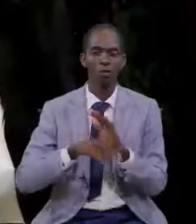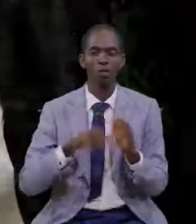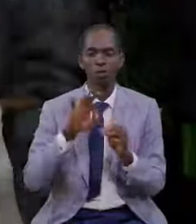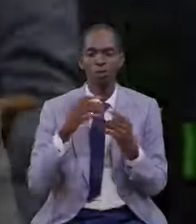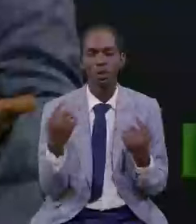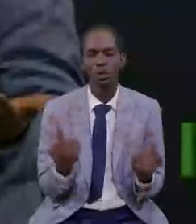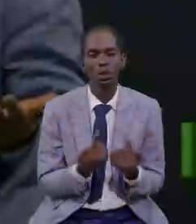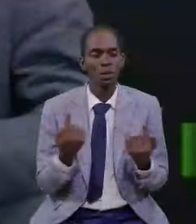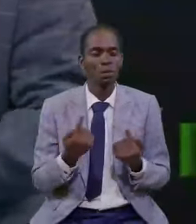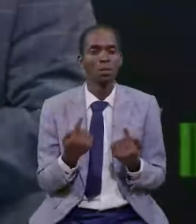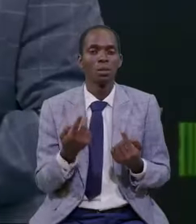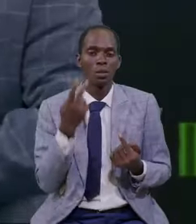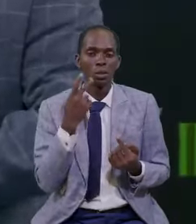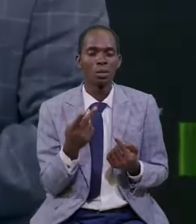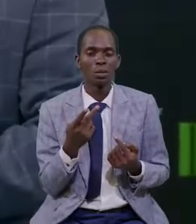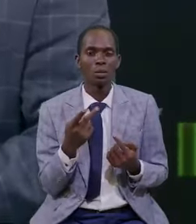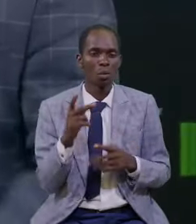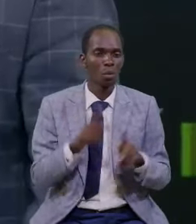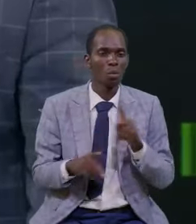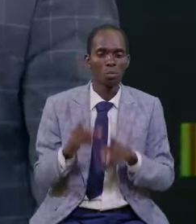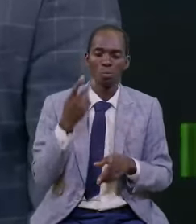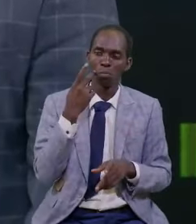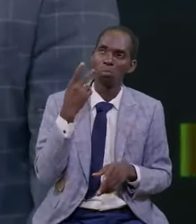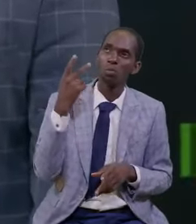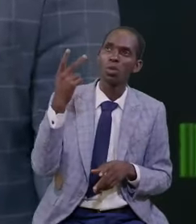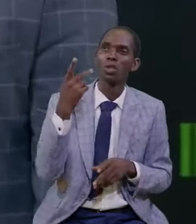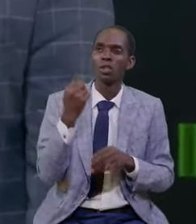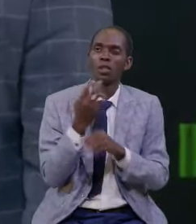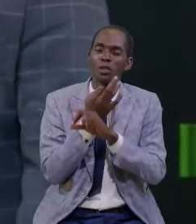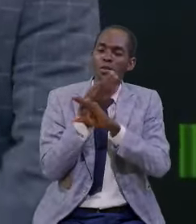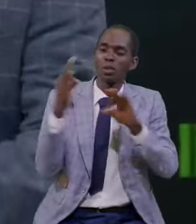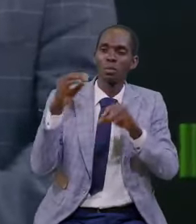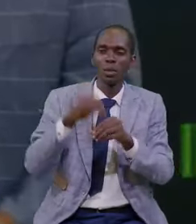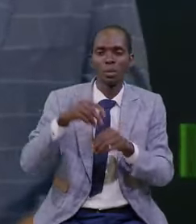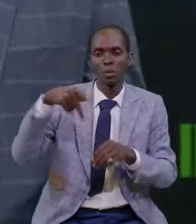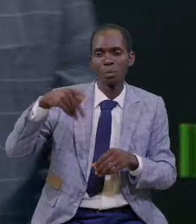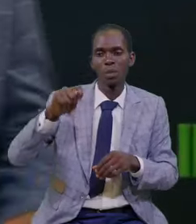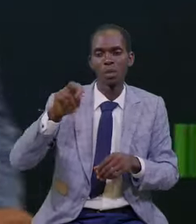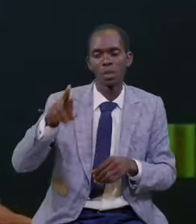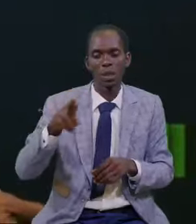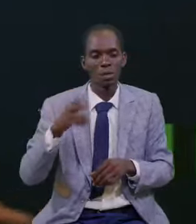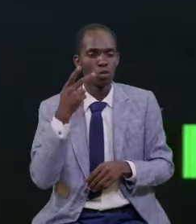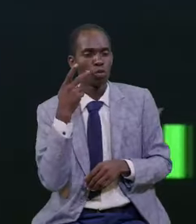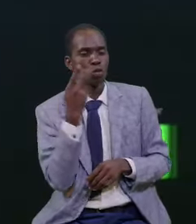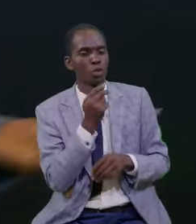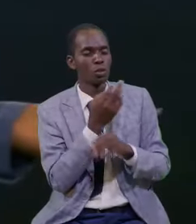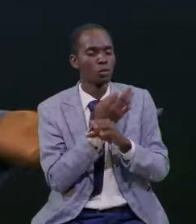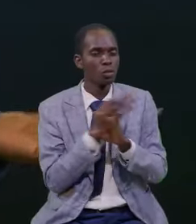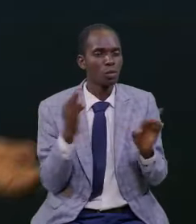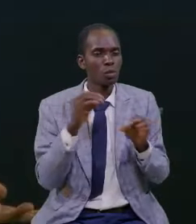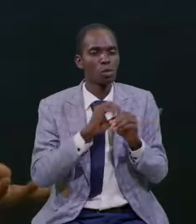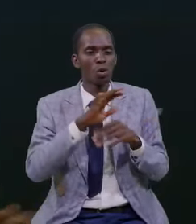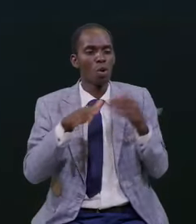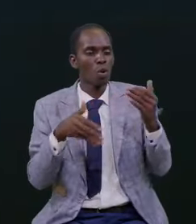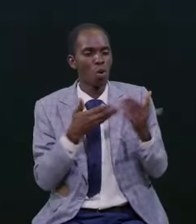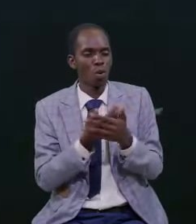saw the freedom in Peter, the freedom in all the apostles, and they wondered, how could